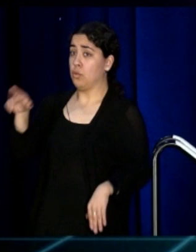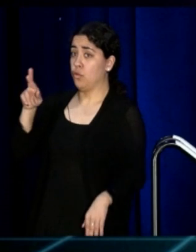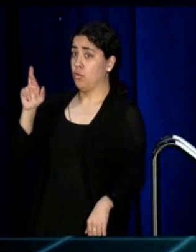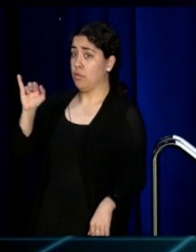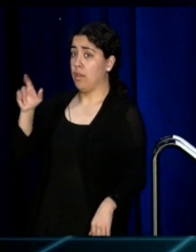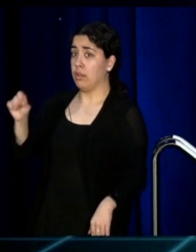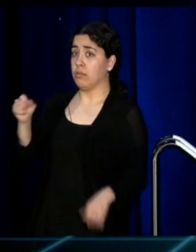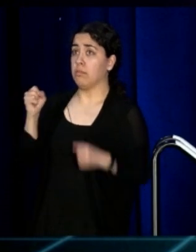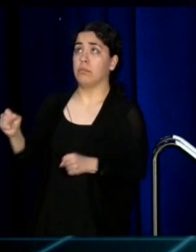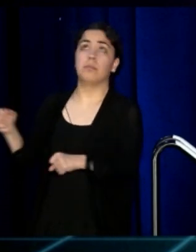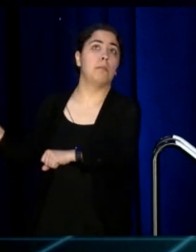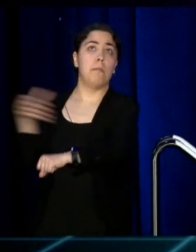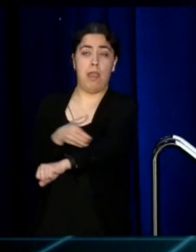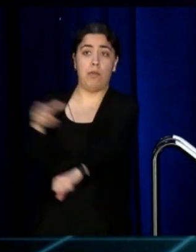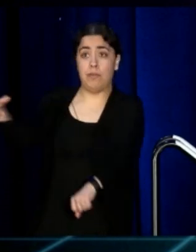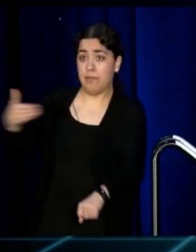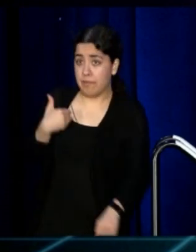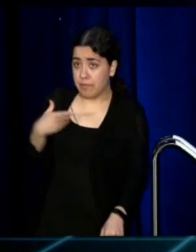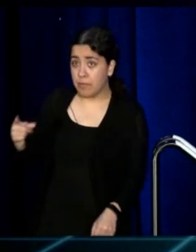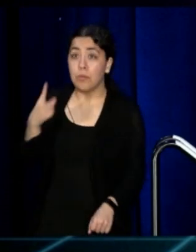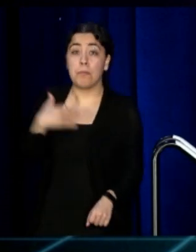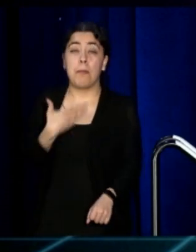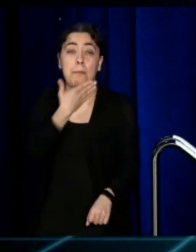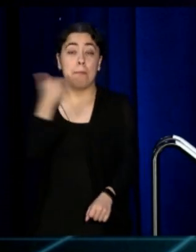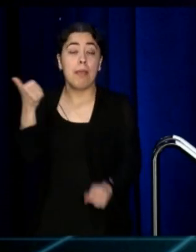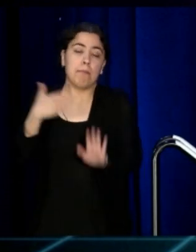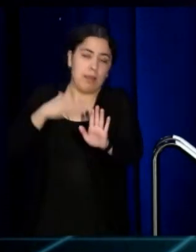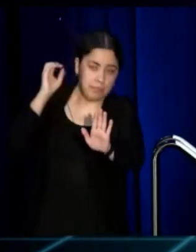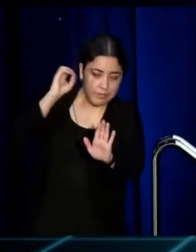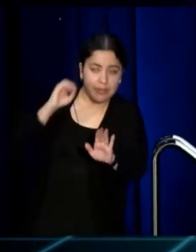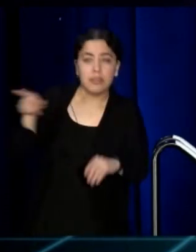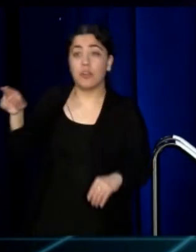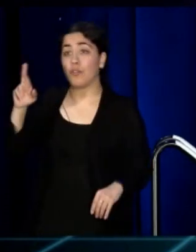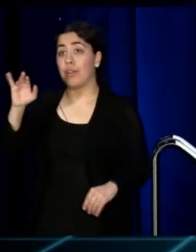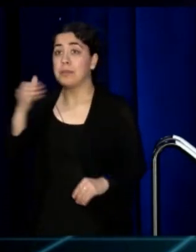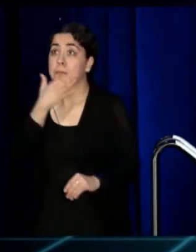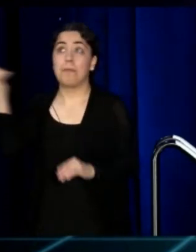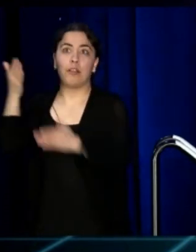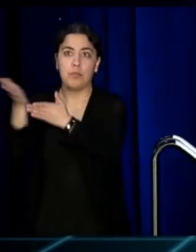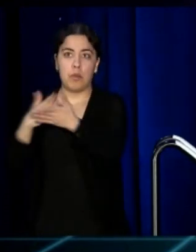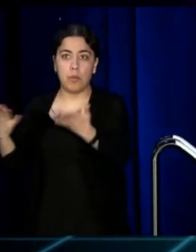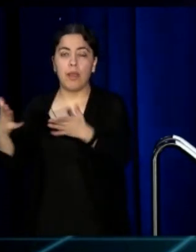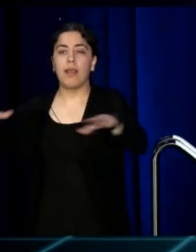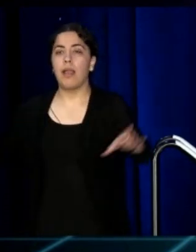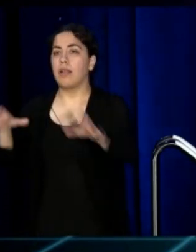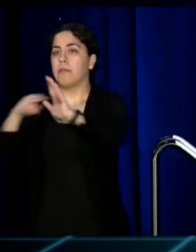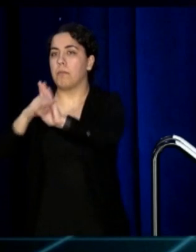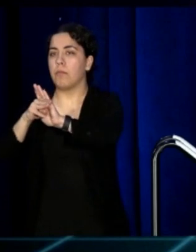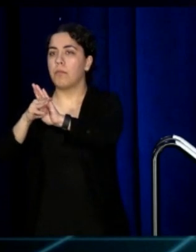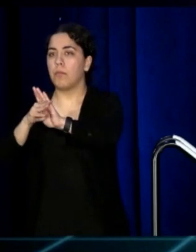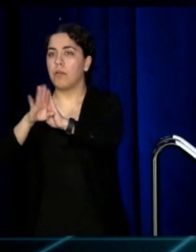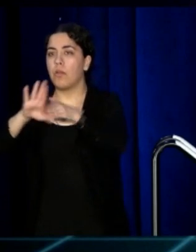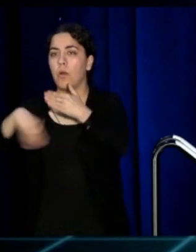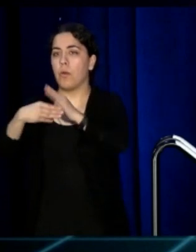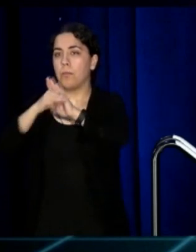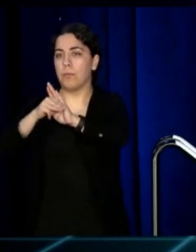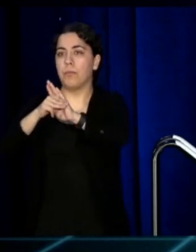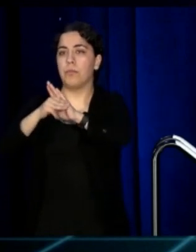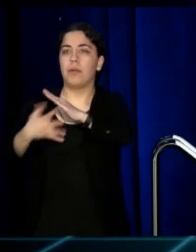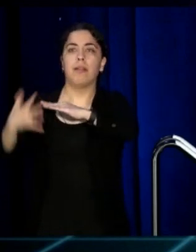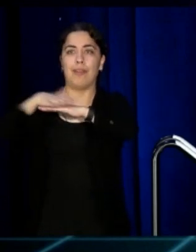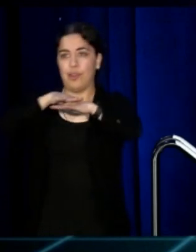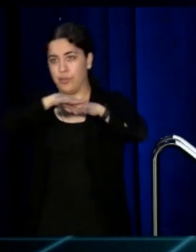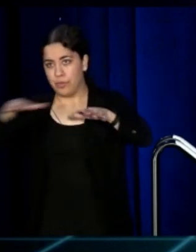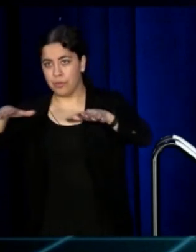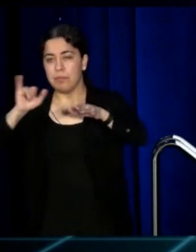And one of the best parts, in my opinion, of Rails is active model and the entire model layer, which makes a lot of assumptions